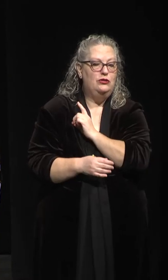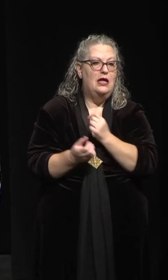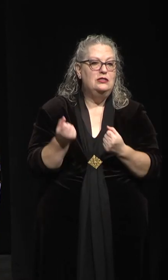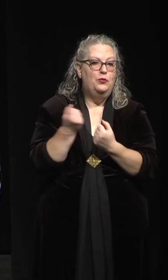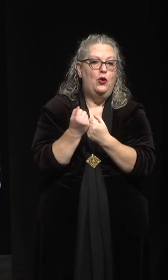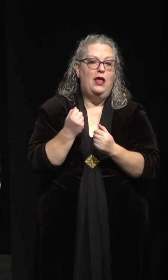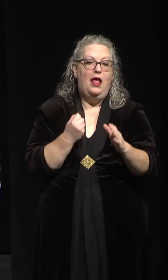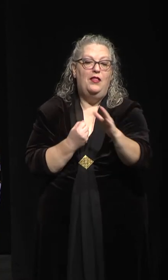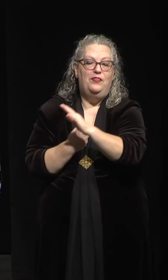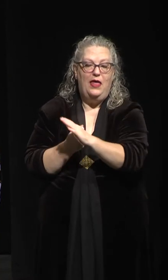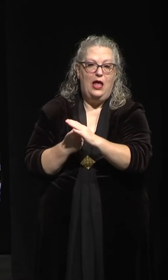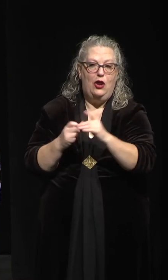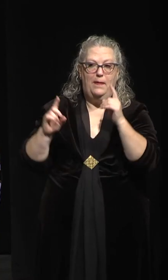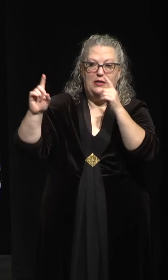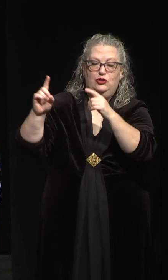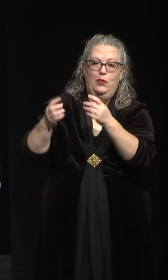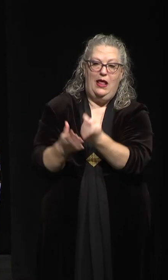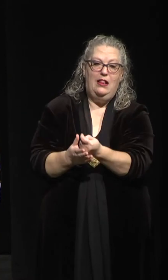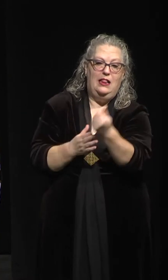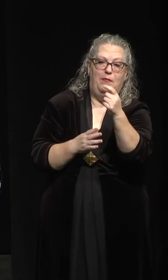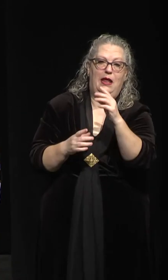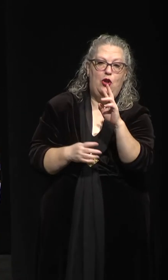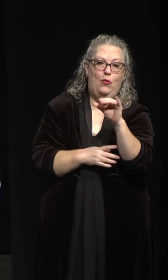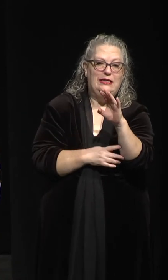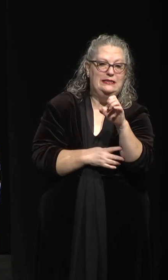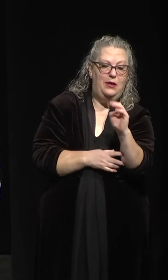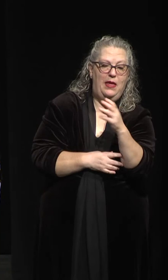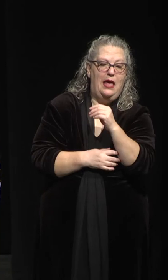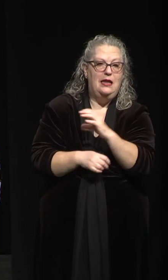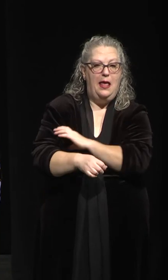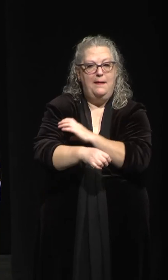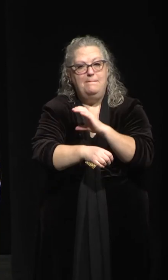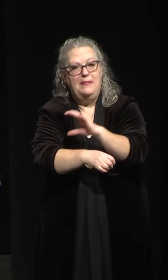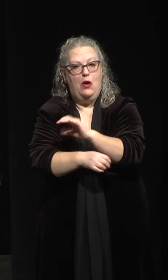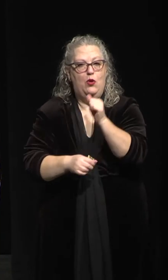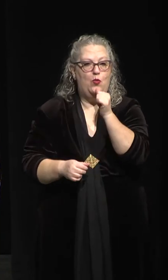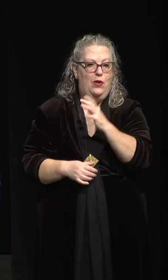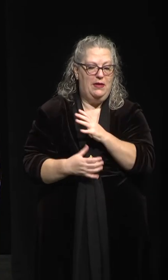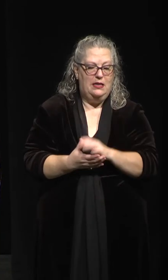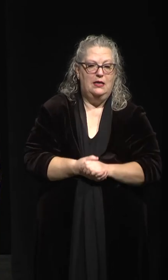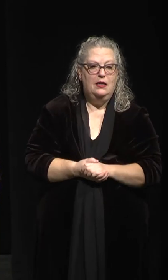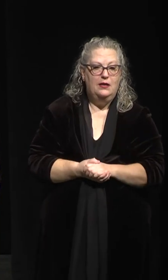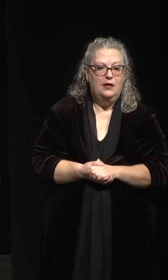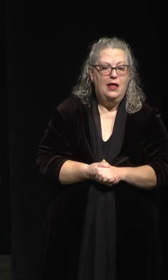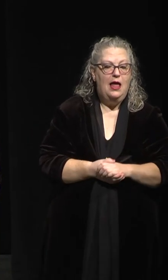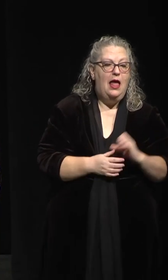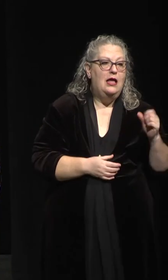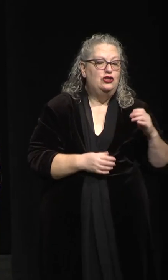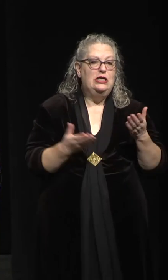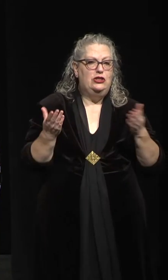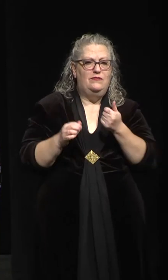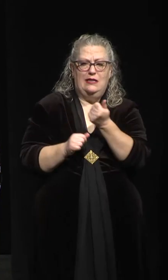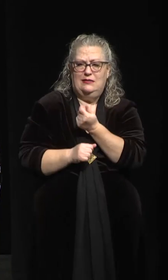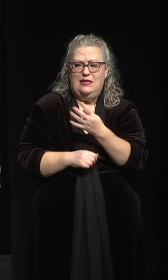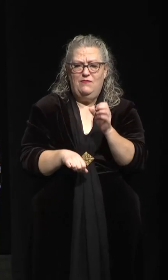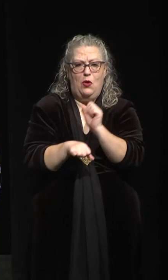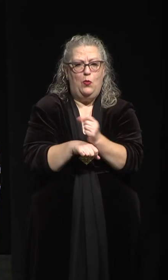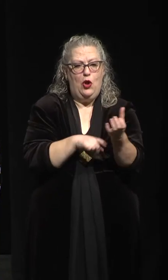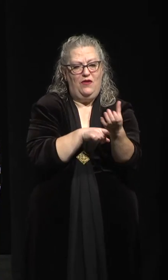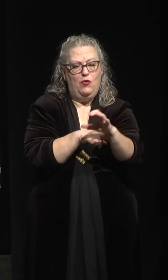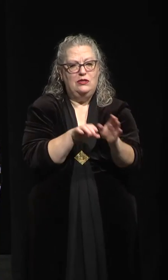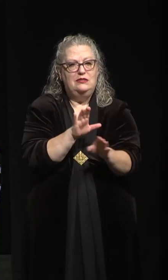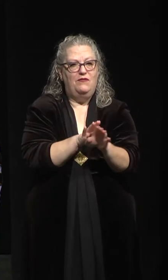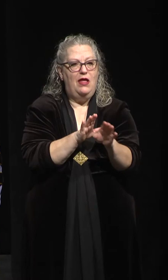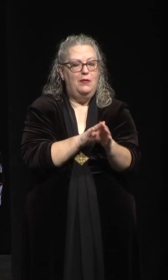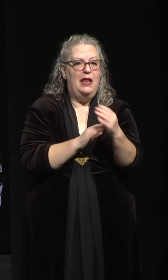its mission to eliminate racism and empower women. She serves on several workforce